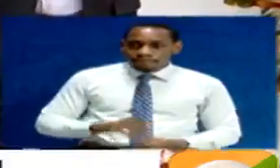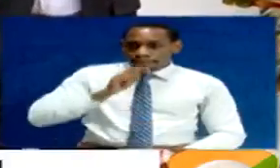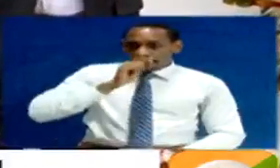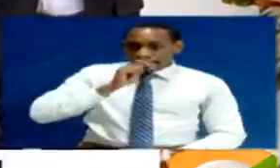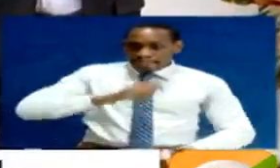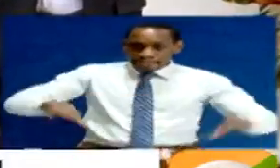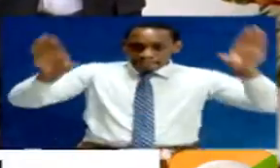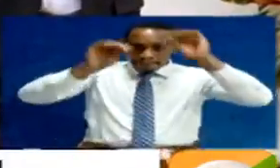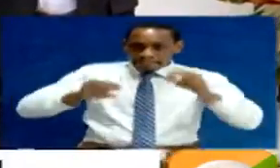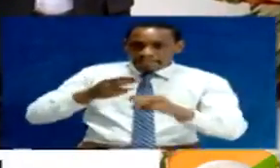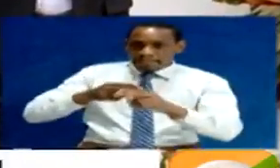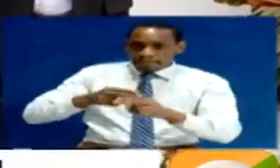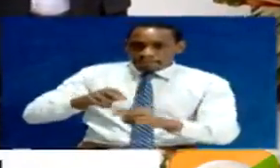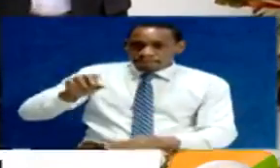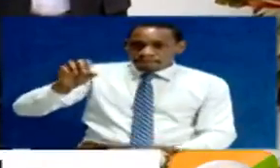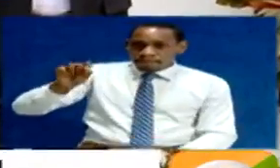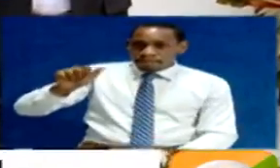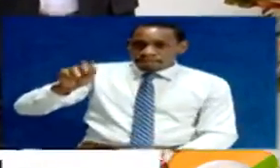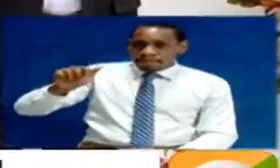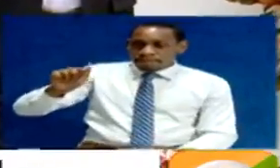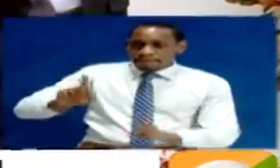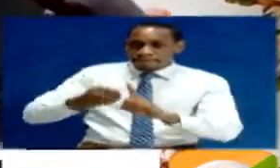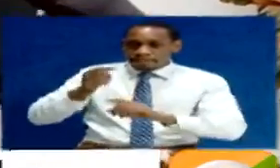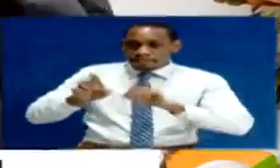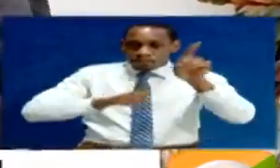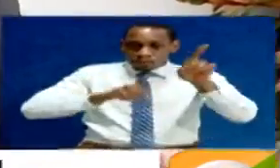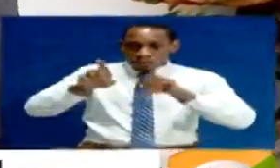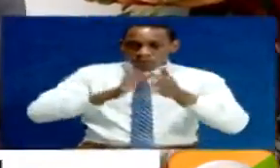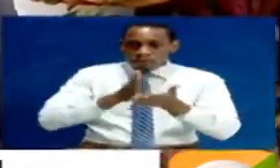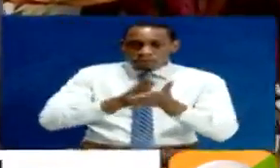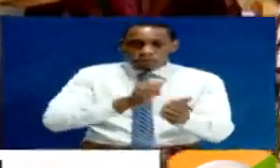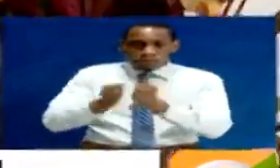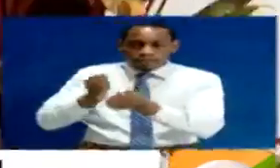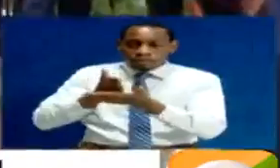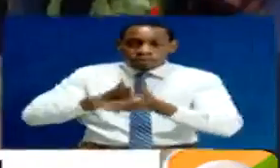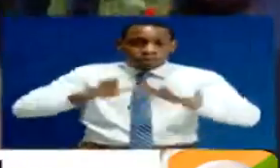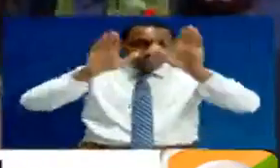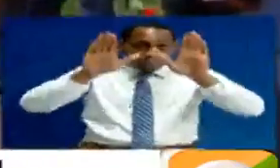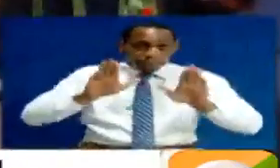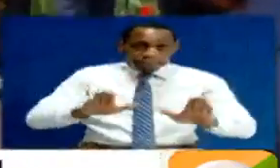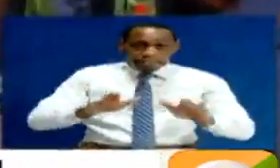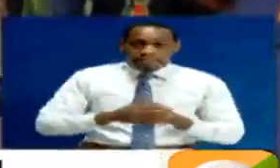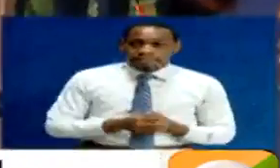Tanzania President Samia Suluhu Hassan's choice of her maiden state visit was strategic and significant.